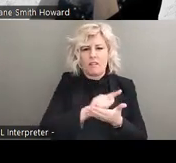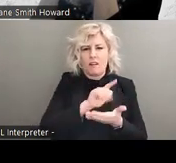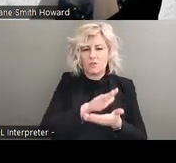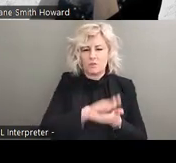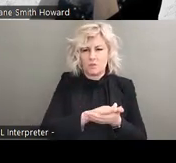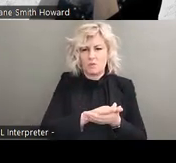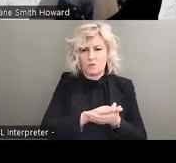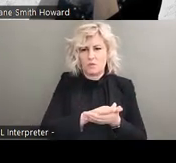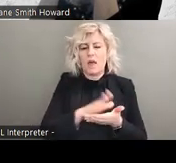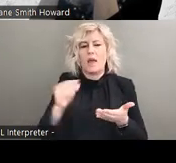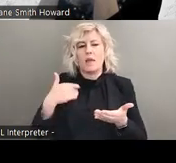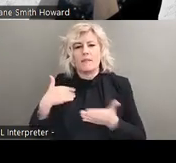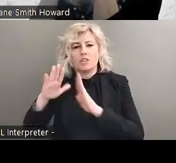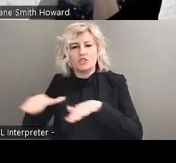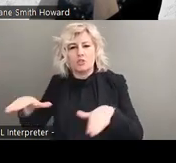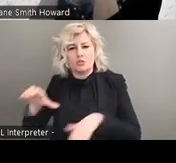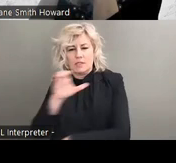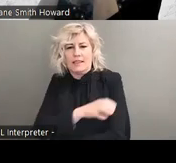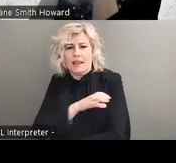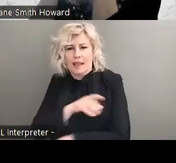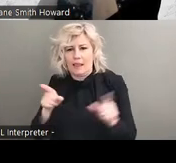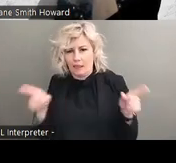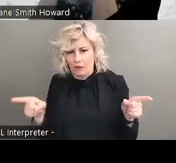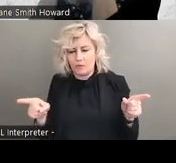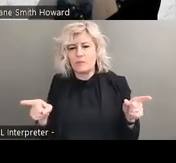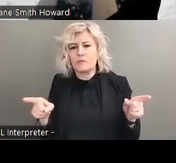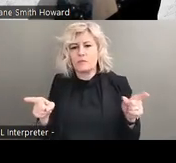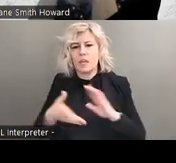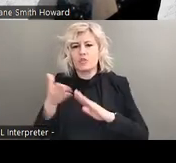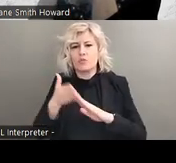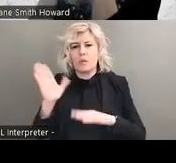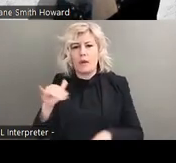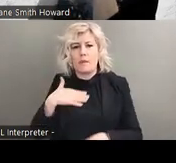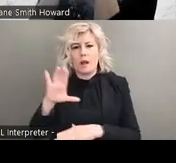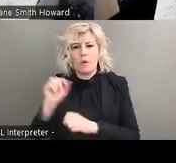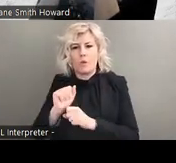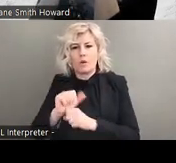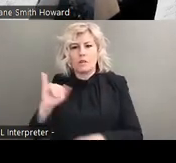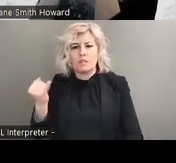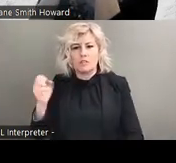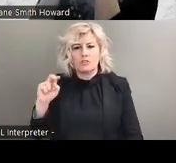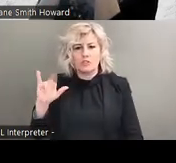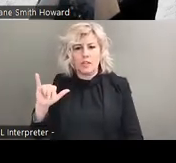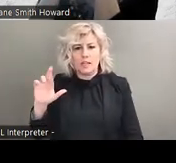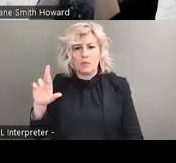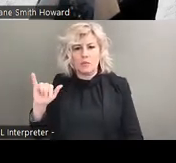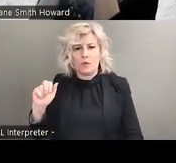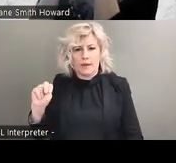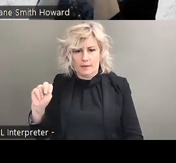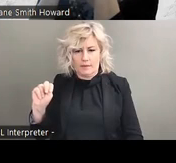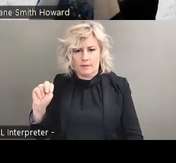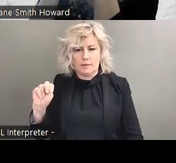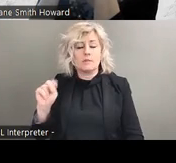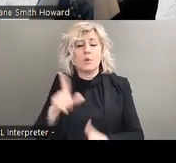Alabama, and we have a children's clinic there, and it's run by my colleague, Jenny Ryan. And what she